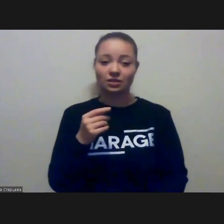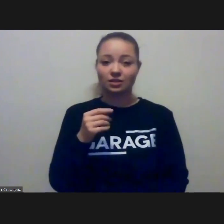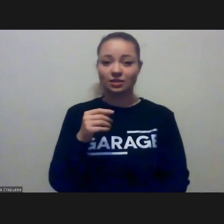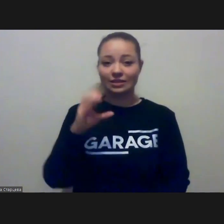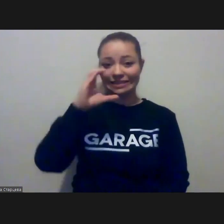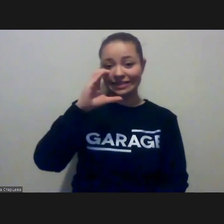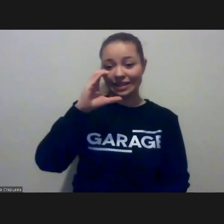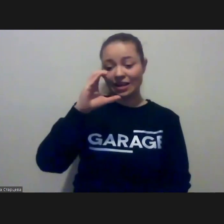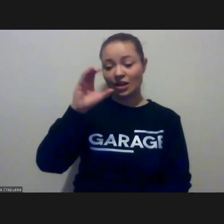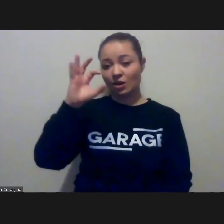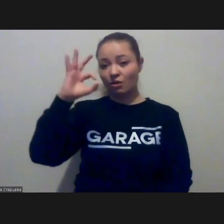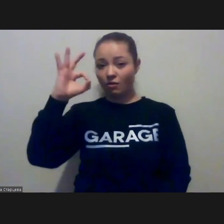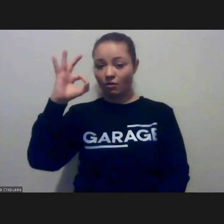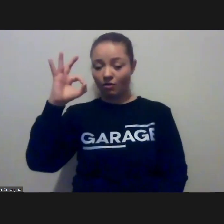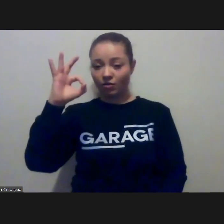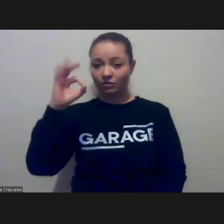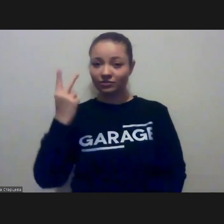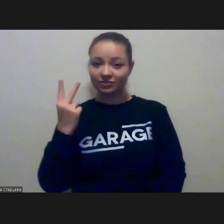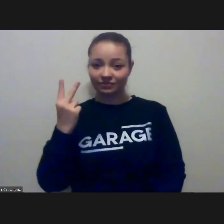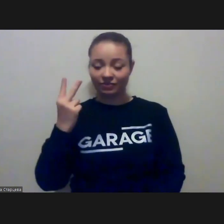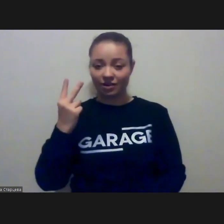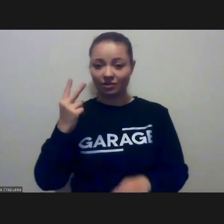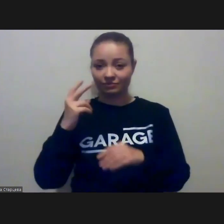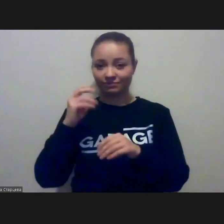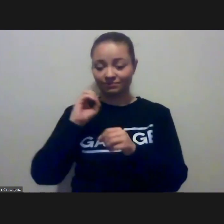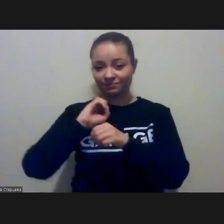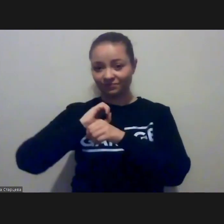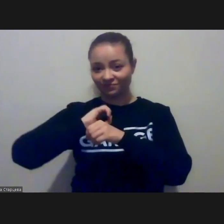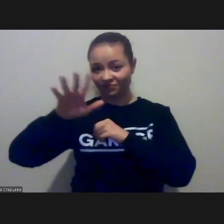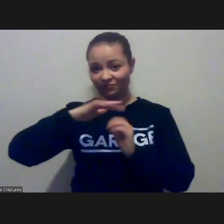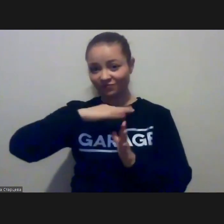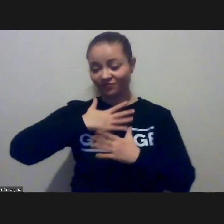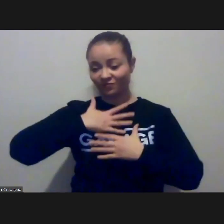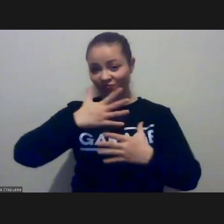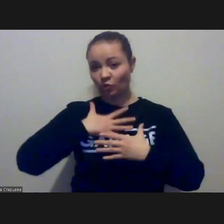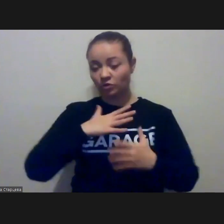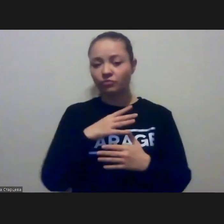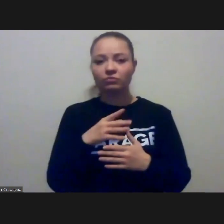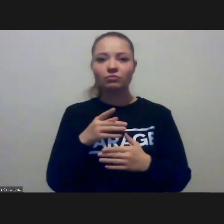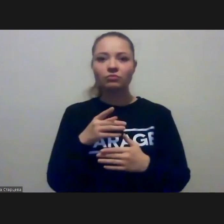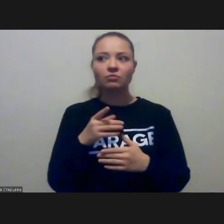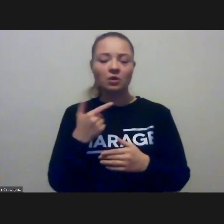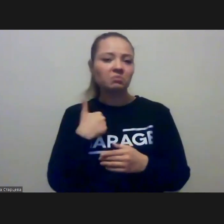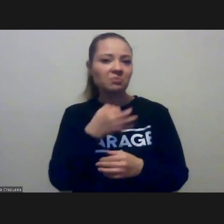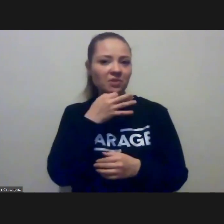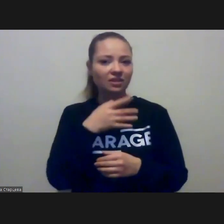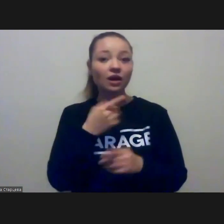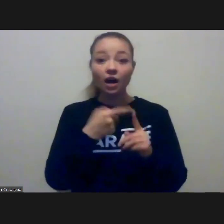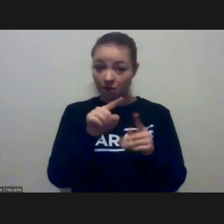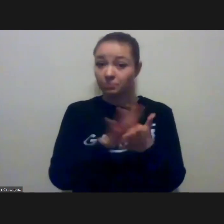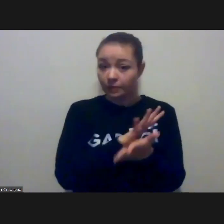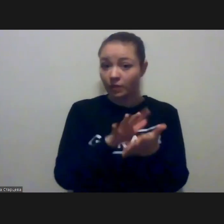this make me happy. And this is free. You can download it from your phone.